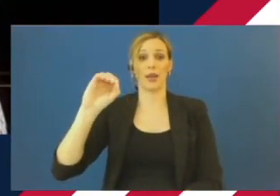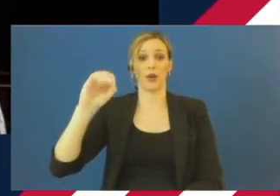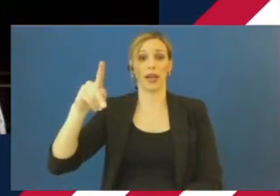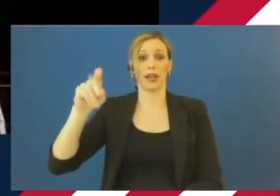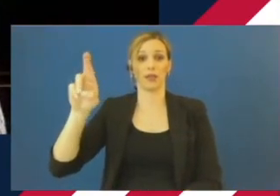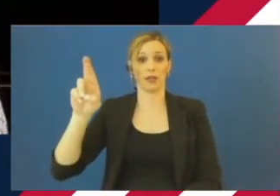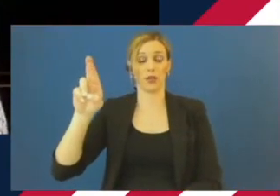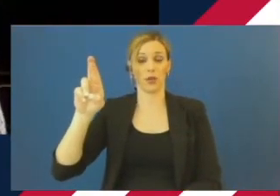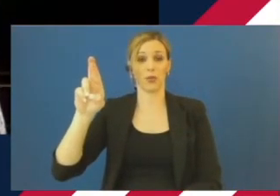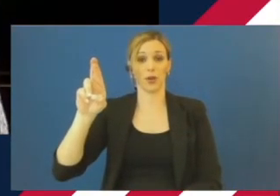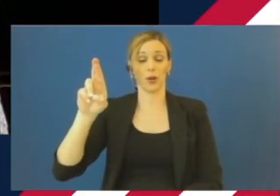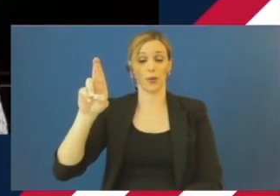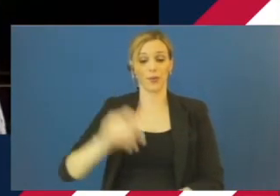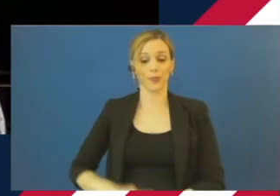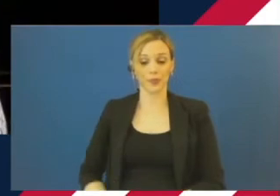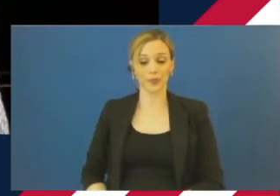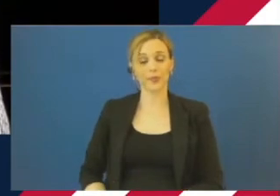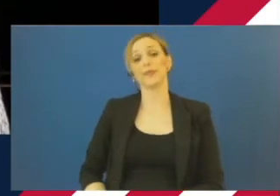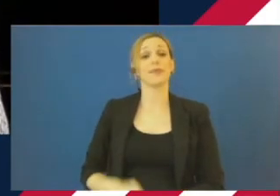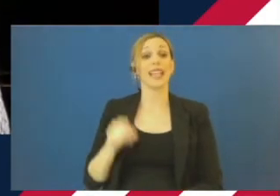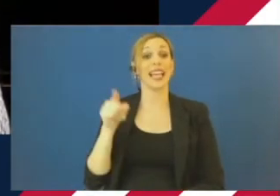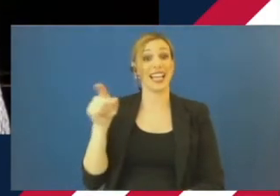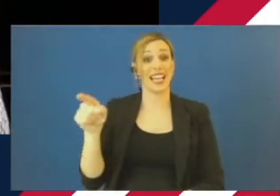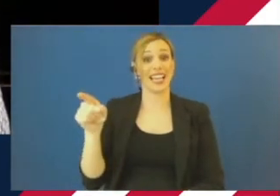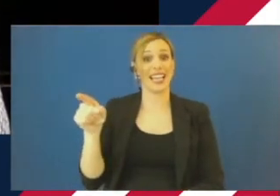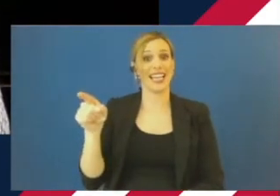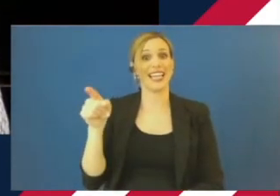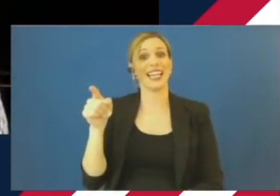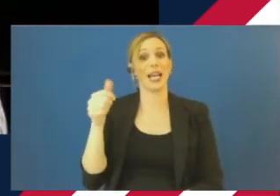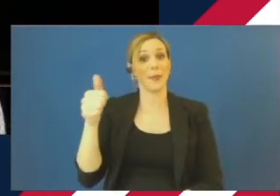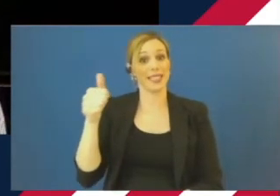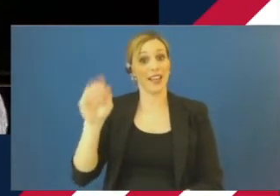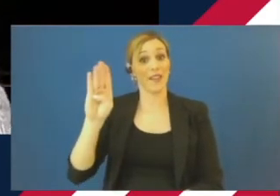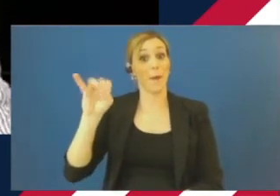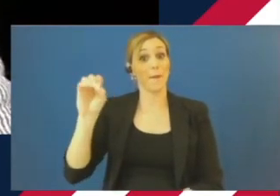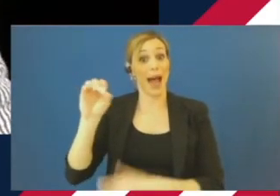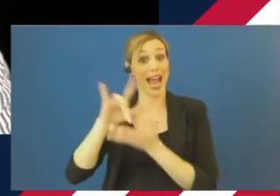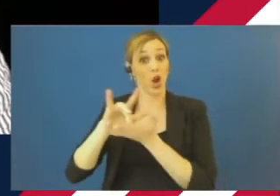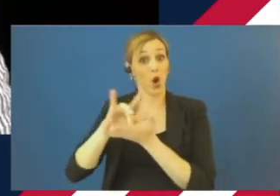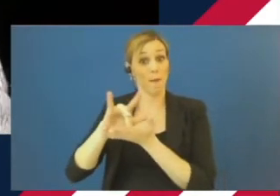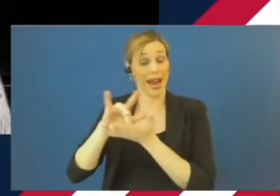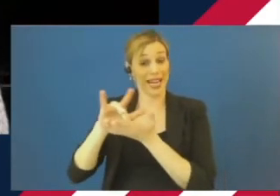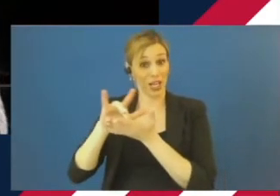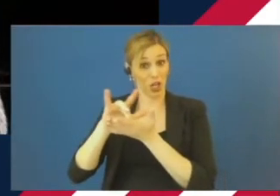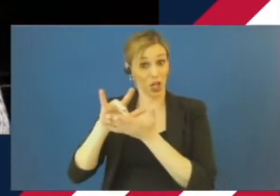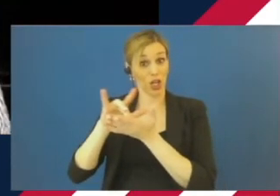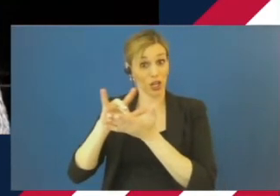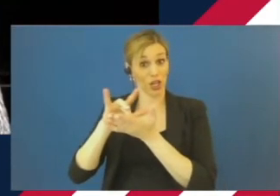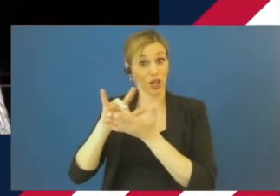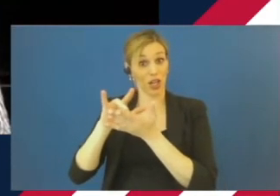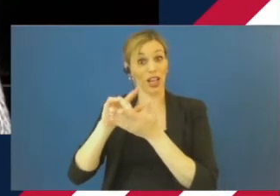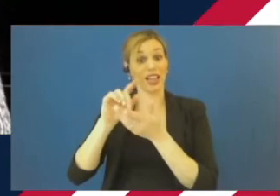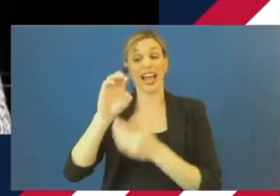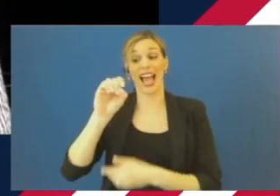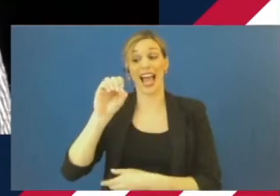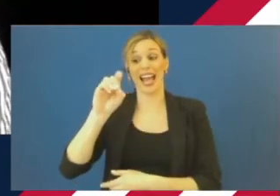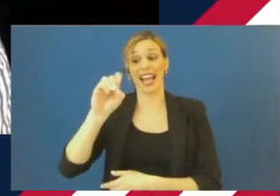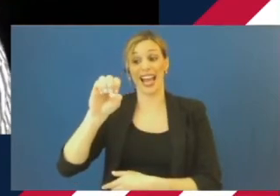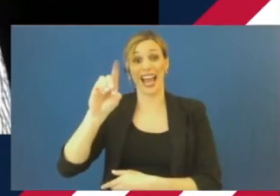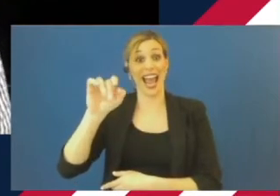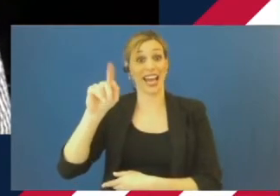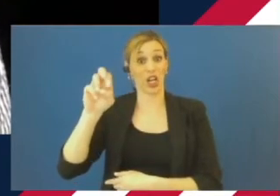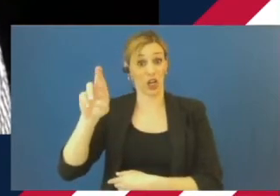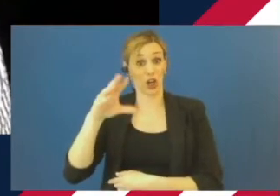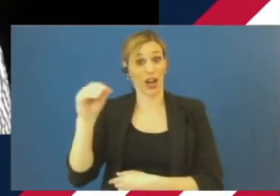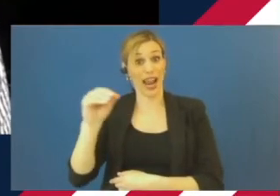comic book writer, and bird enthusiast. He has been in the news recently as a result of a confrontation he recorded in